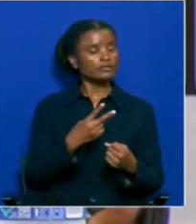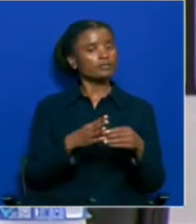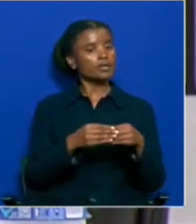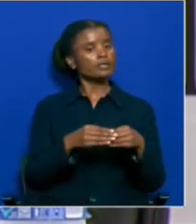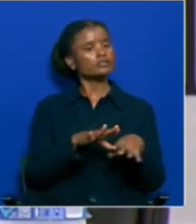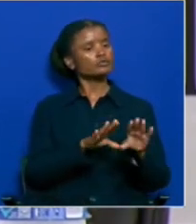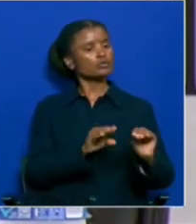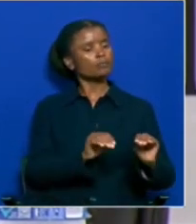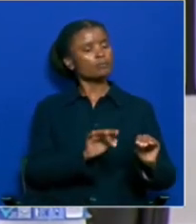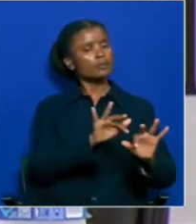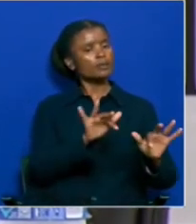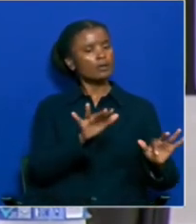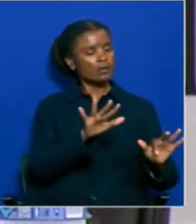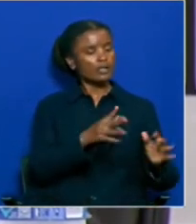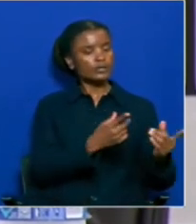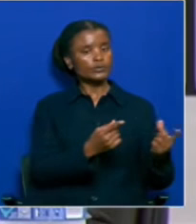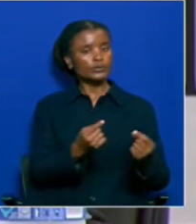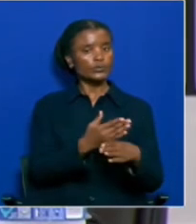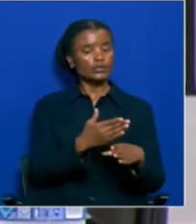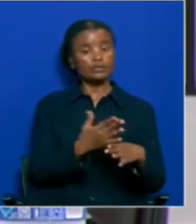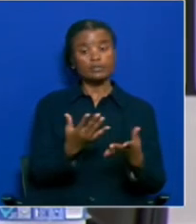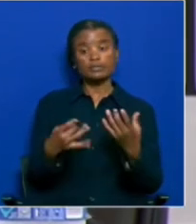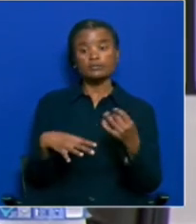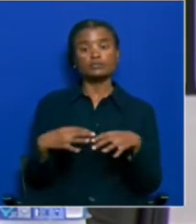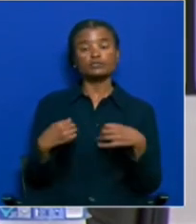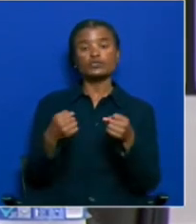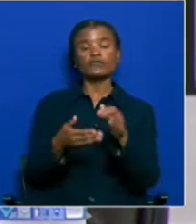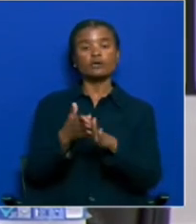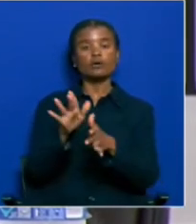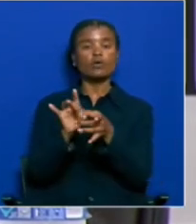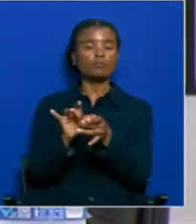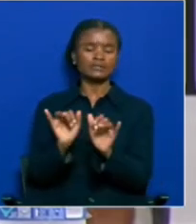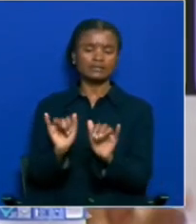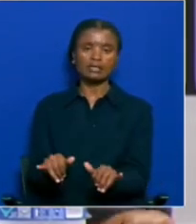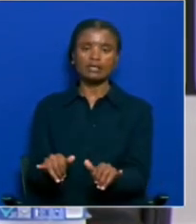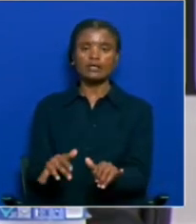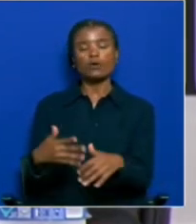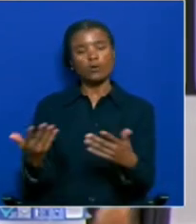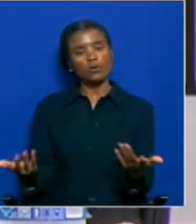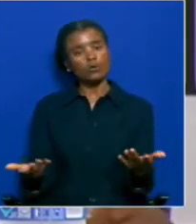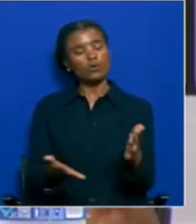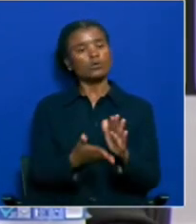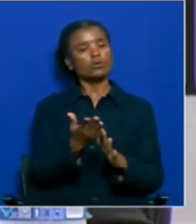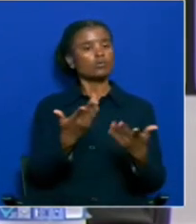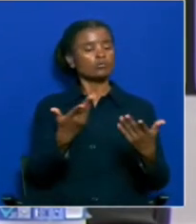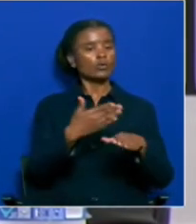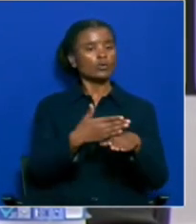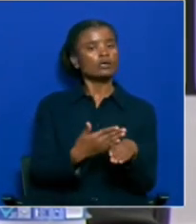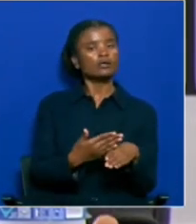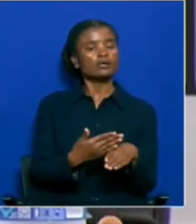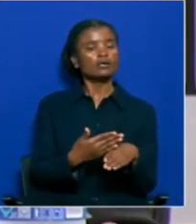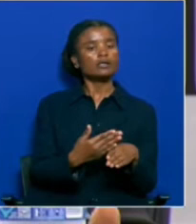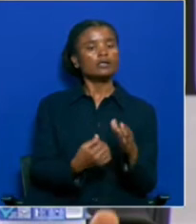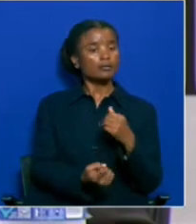that they were driving towards that place where they stay or they're going to the place of work. And then offense is happening.